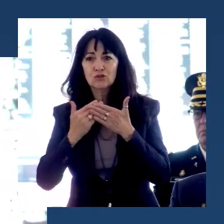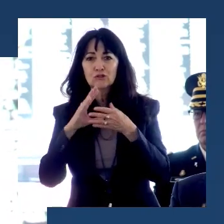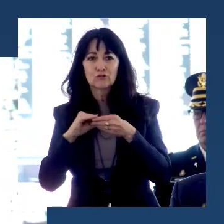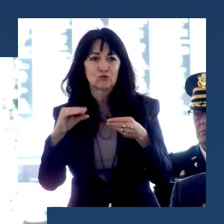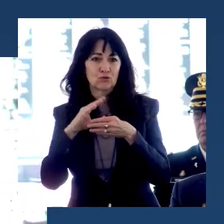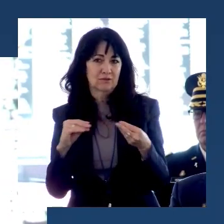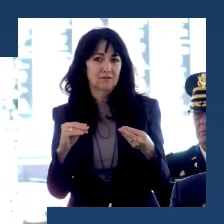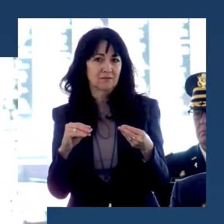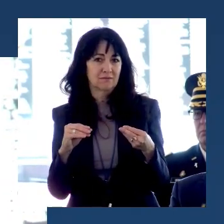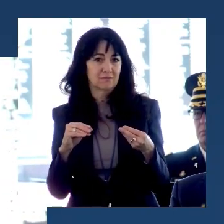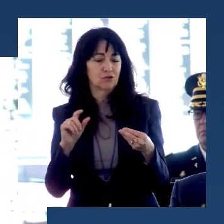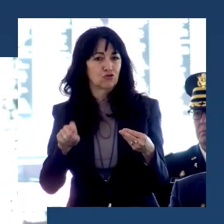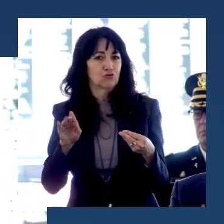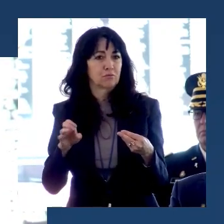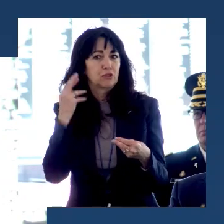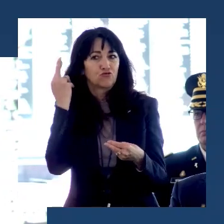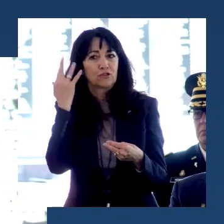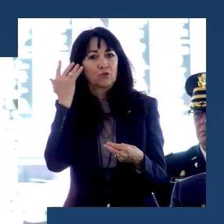forward.